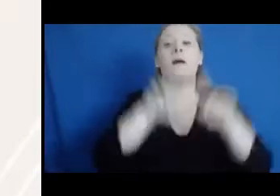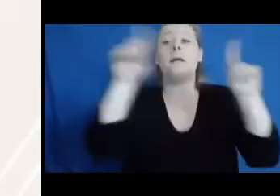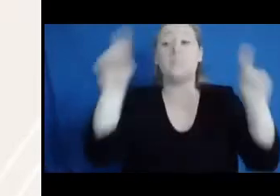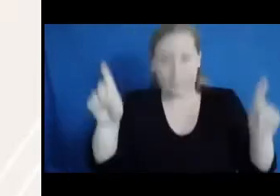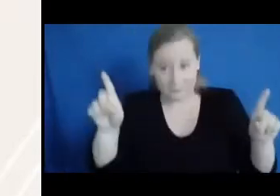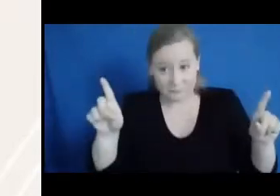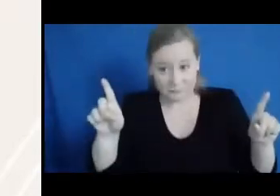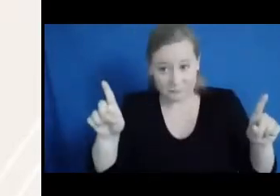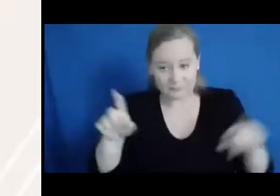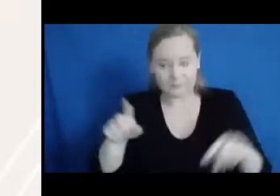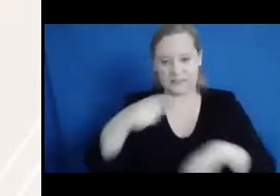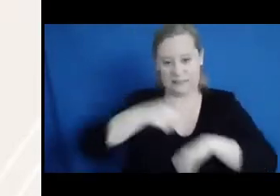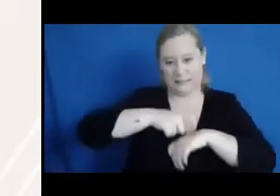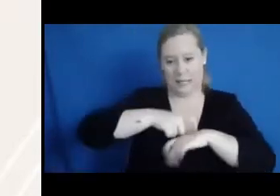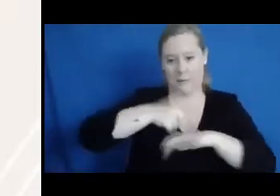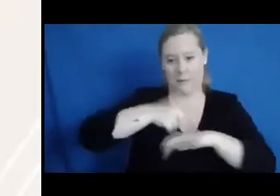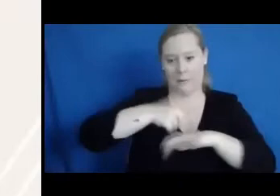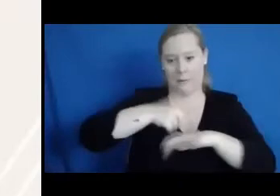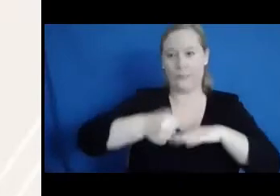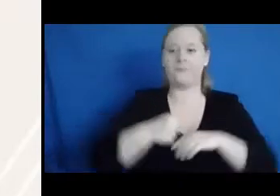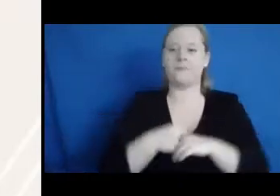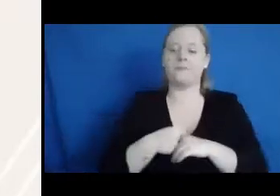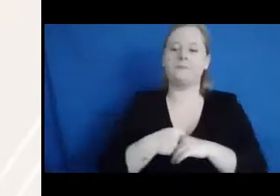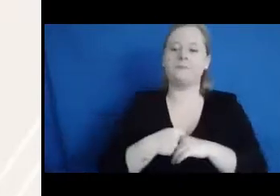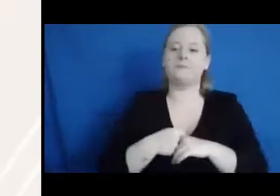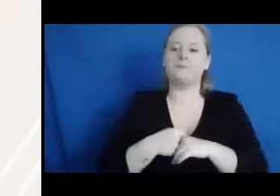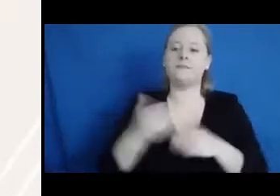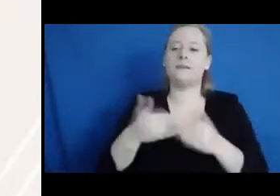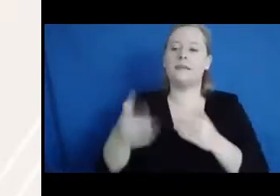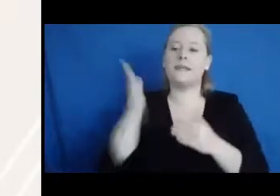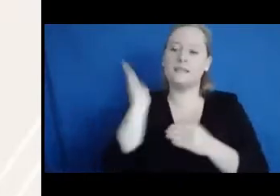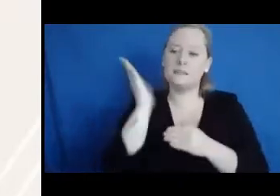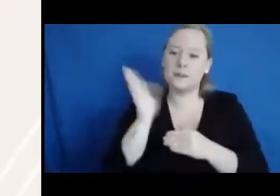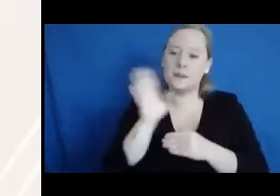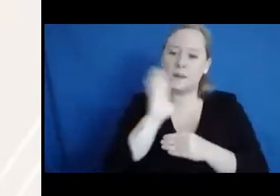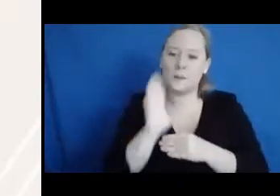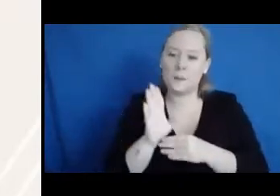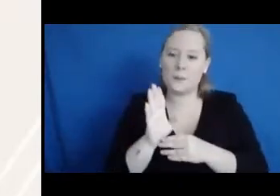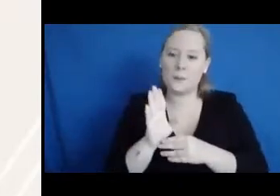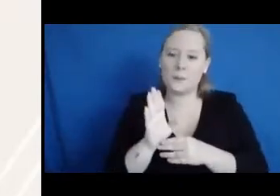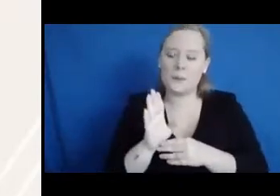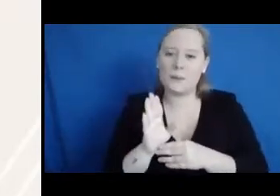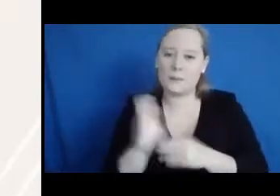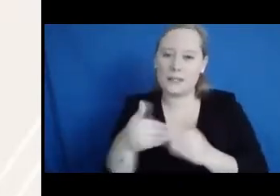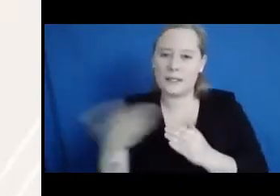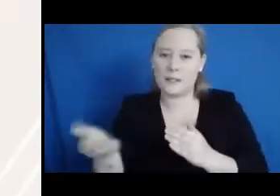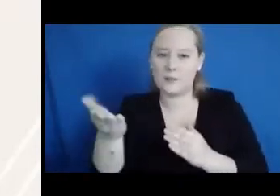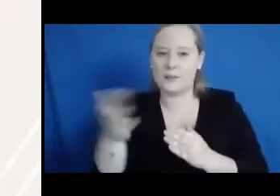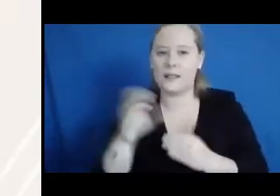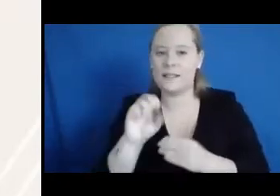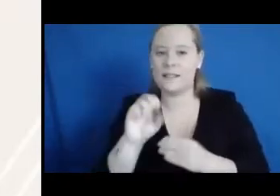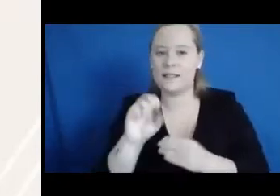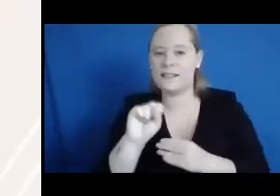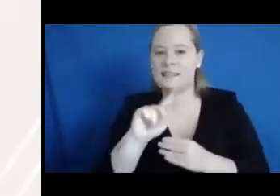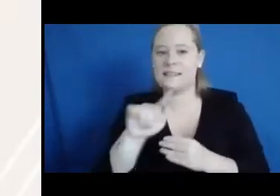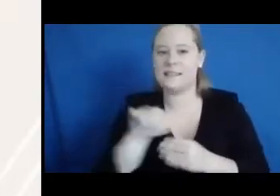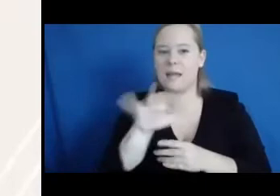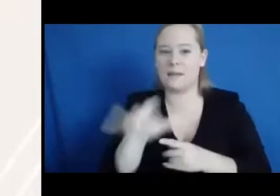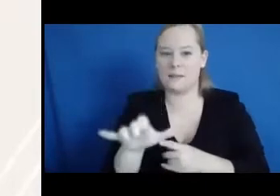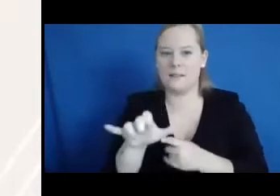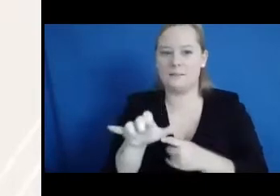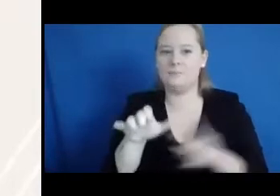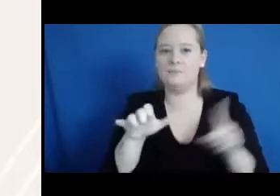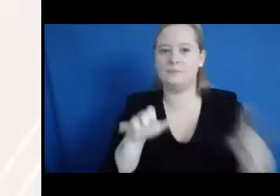of time here, the next speaker will be introduced, and that is Stacy Timmons. Stacy's going to